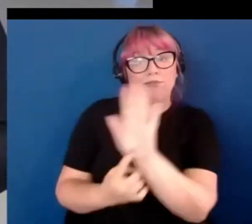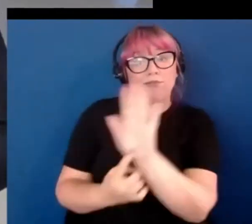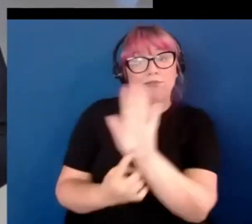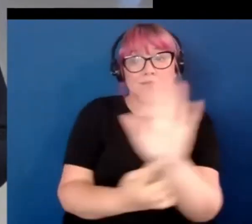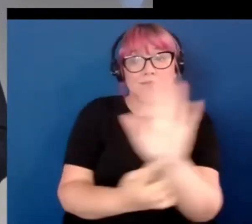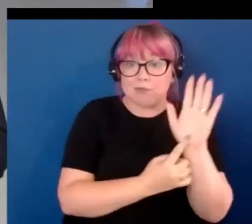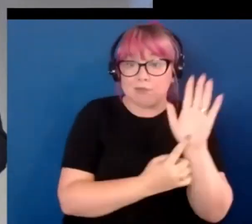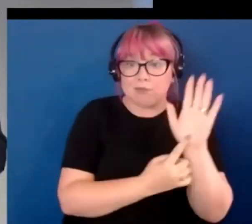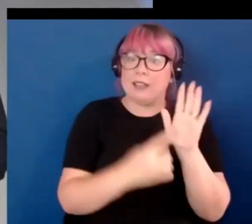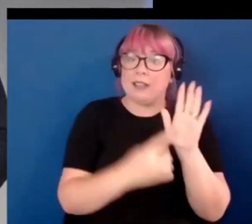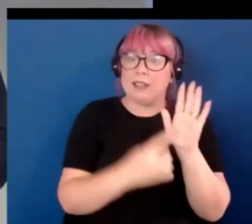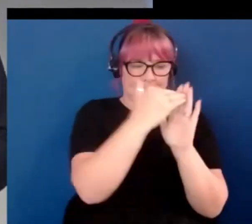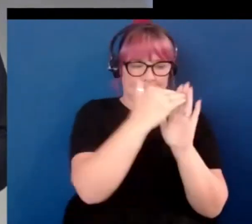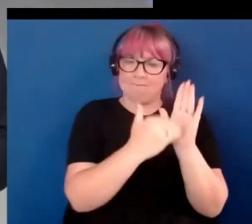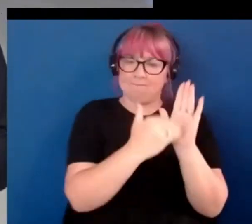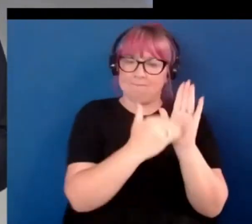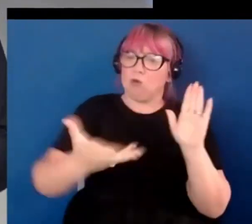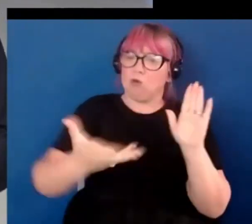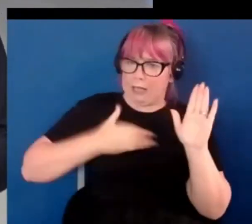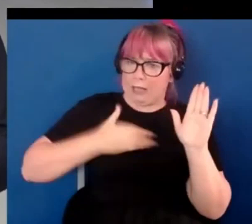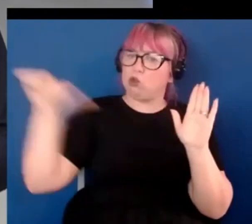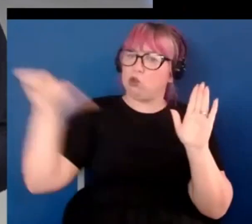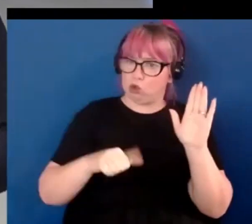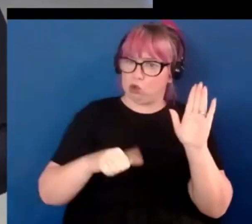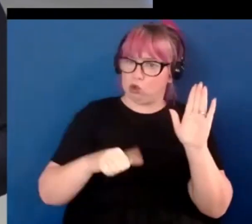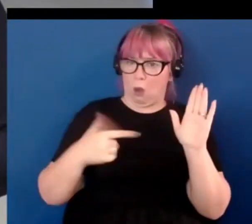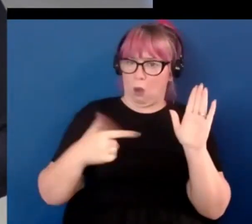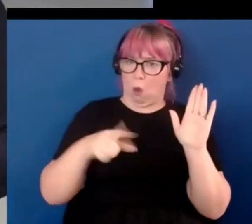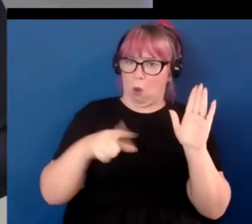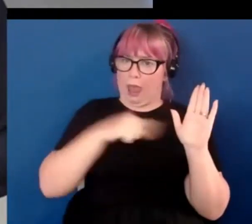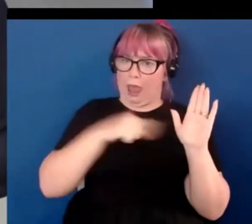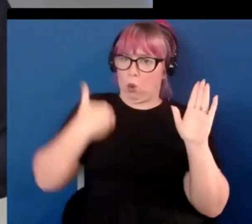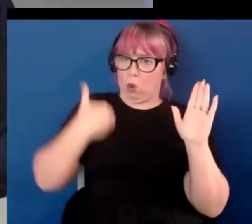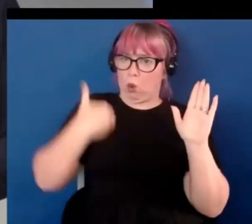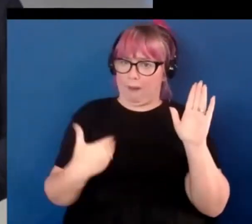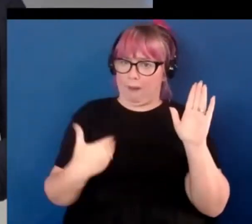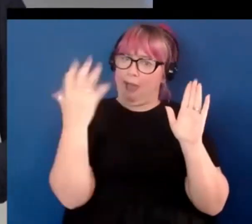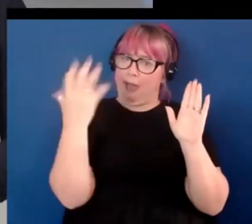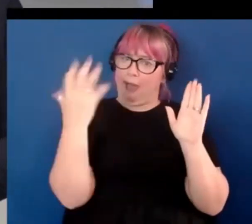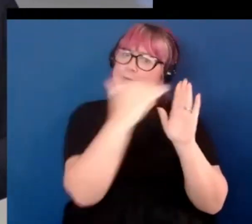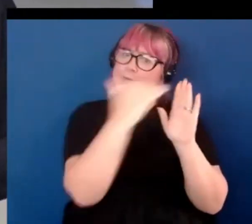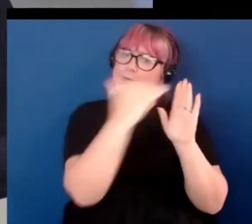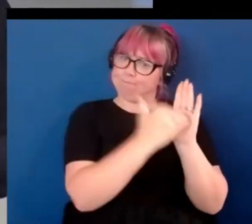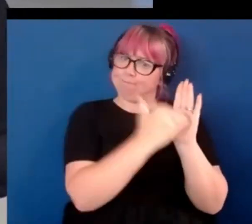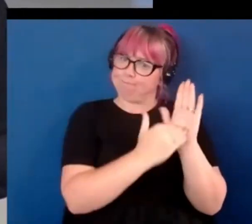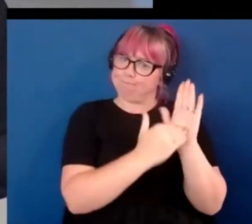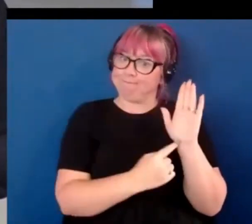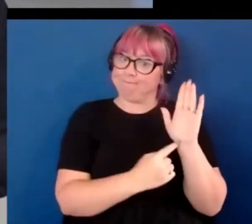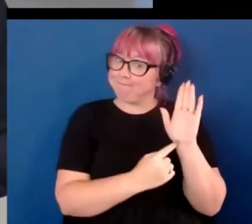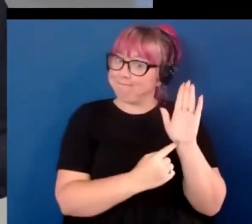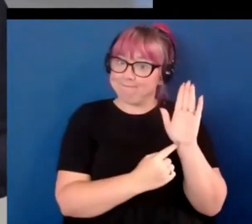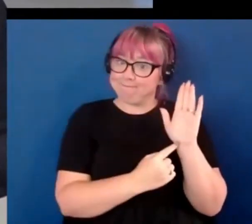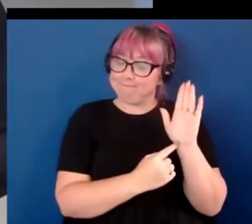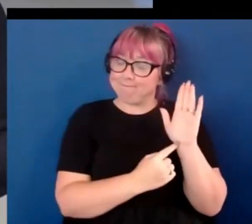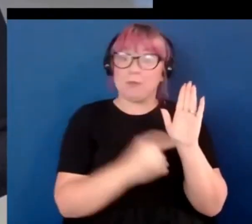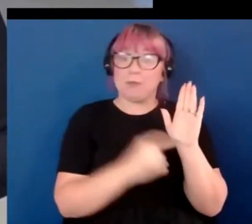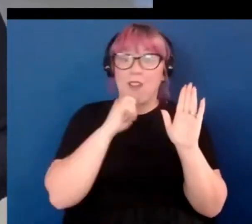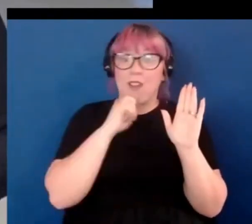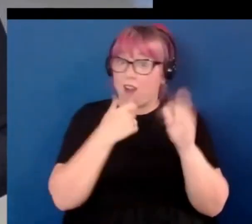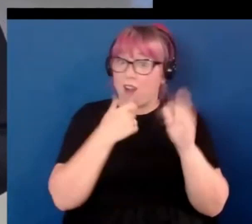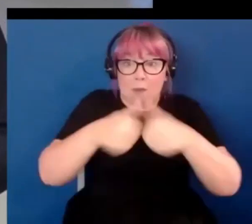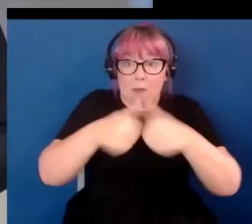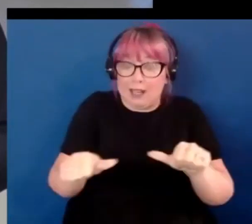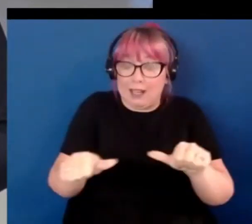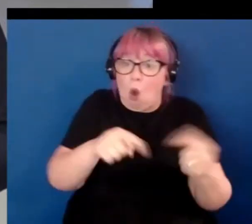right as human beings. And that vision won't be complete until every person has enough, not just for their